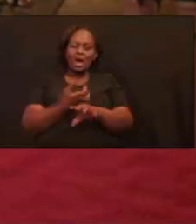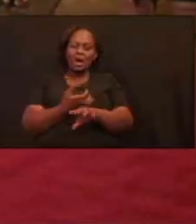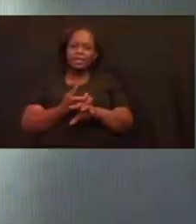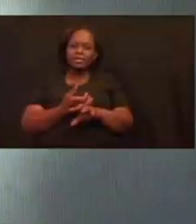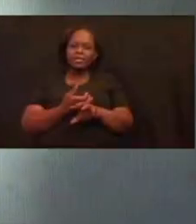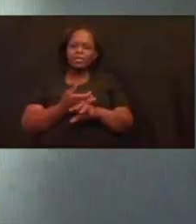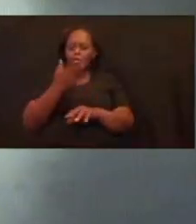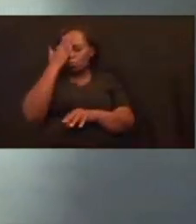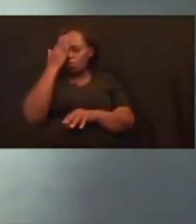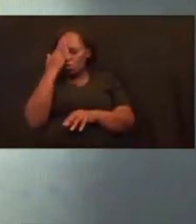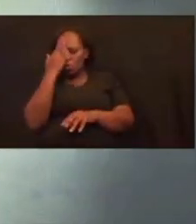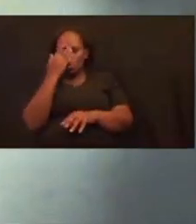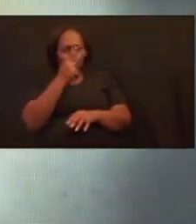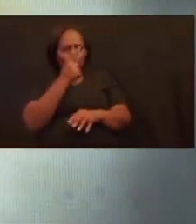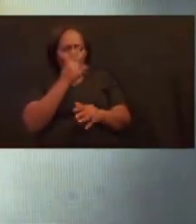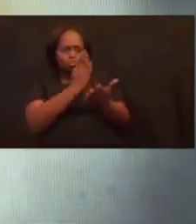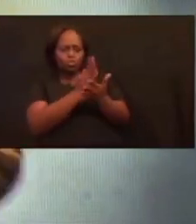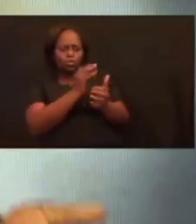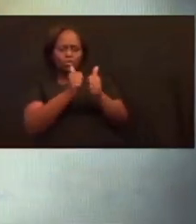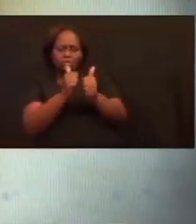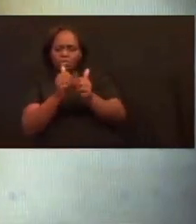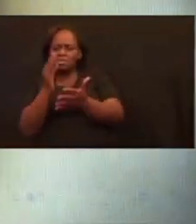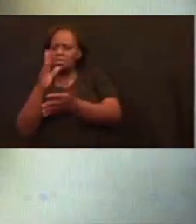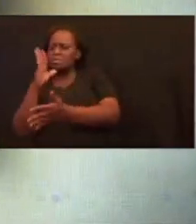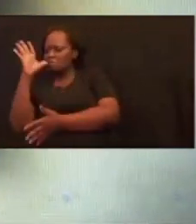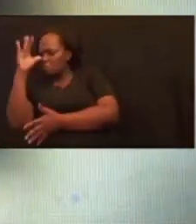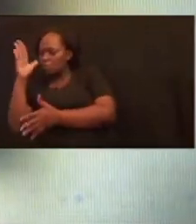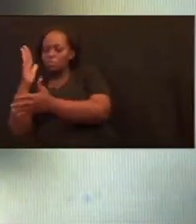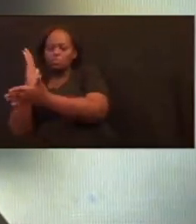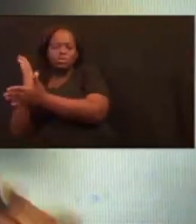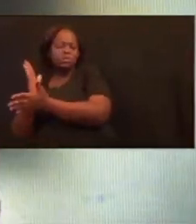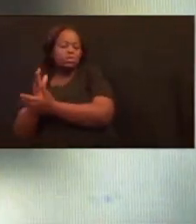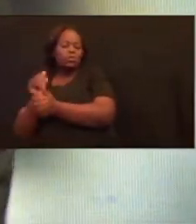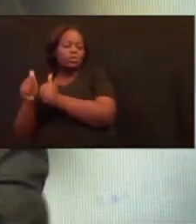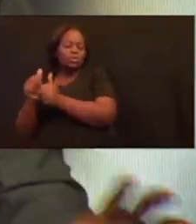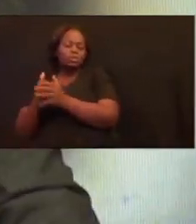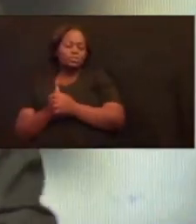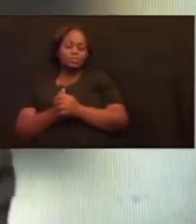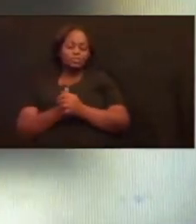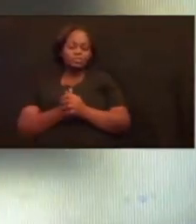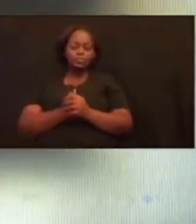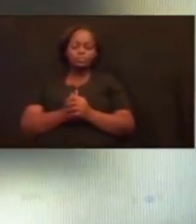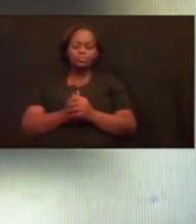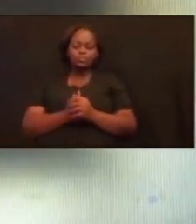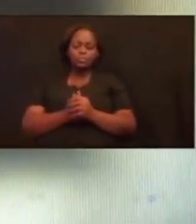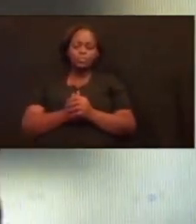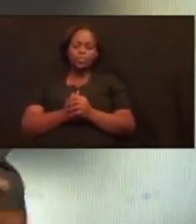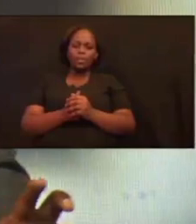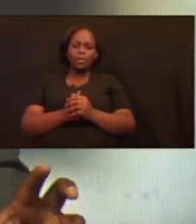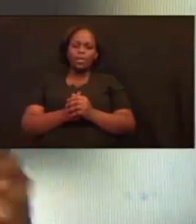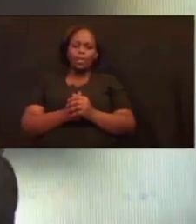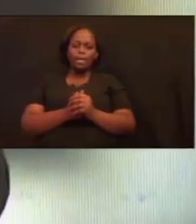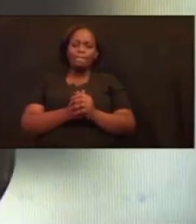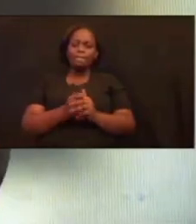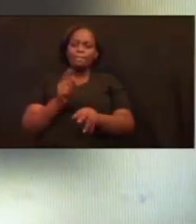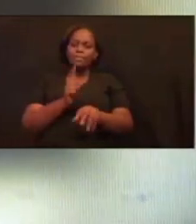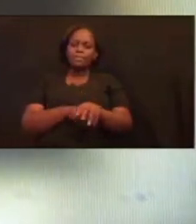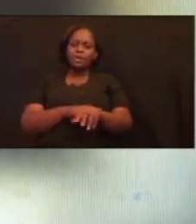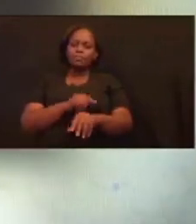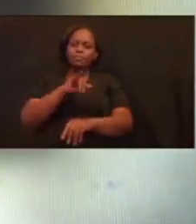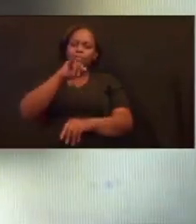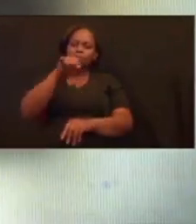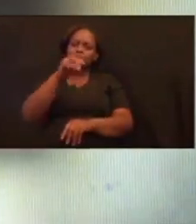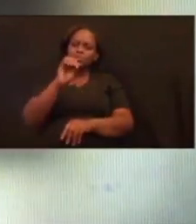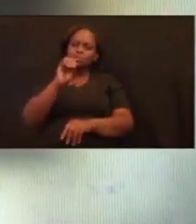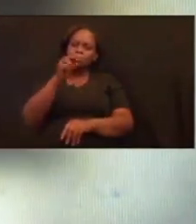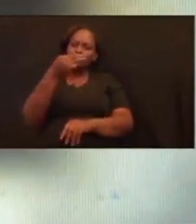Hallelujah. No wonder when John came, they saw the way John was walking and operating. They said, are you sure